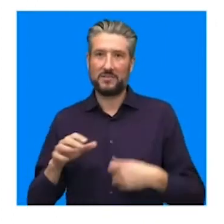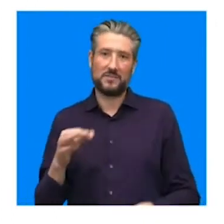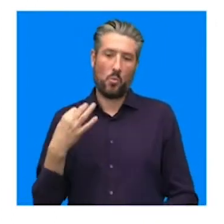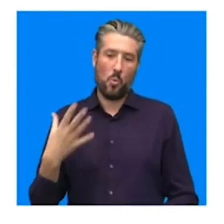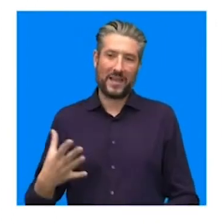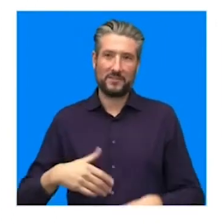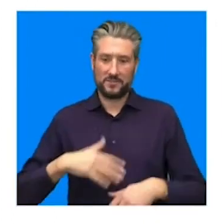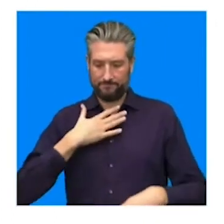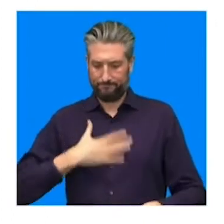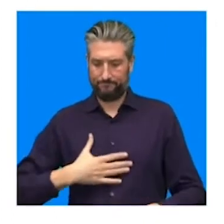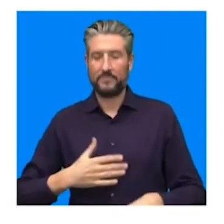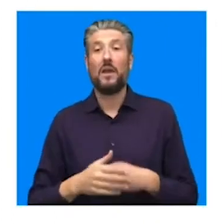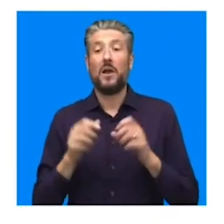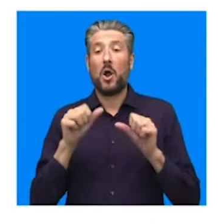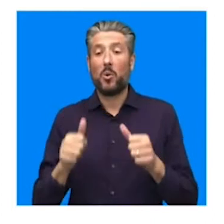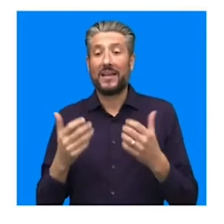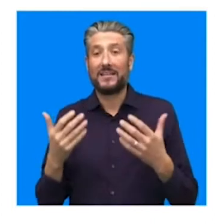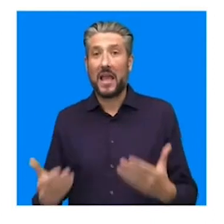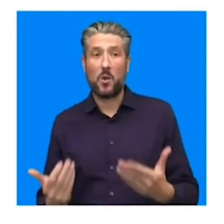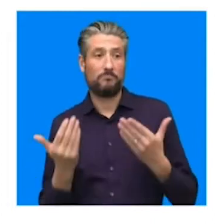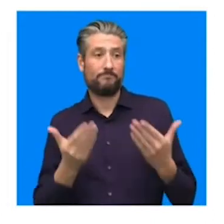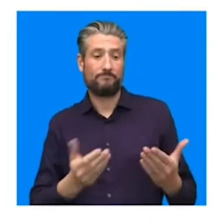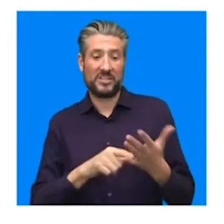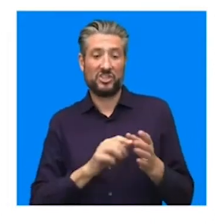to James.